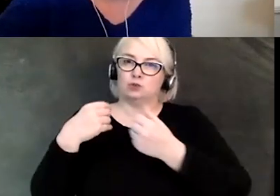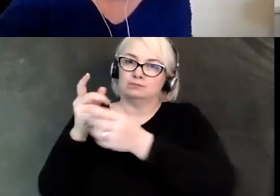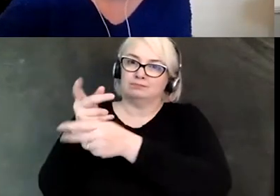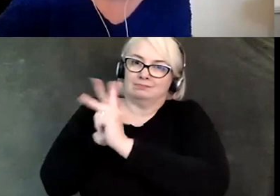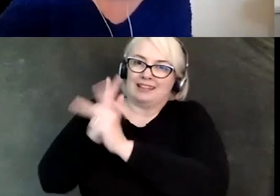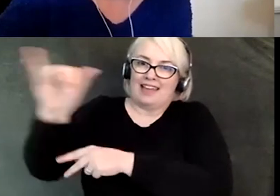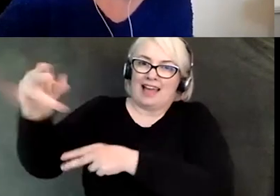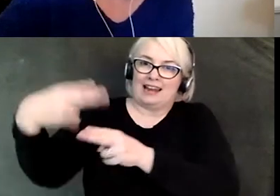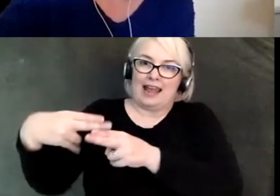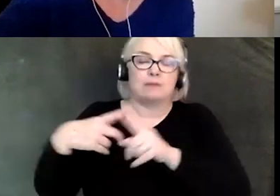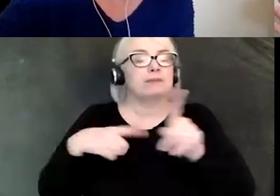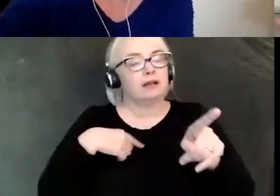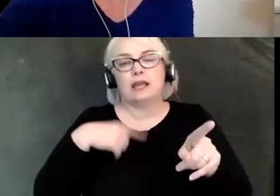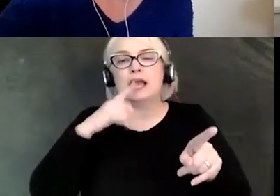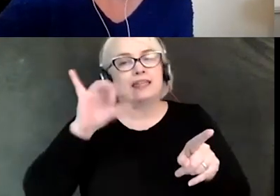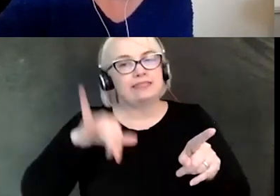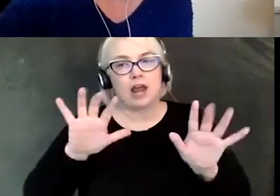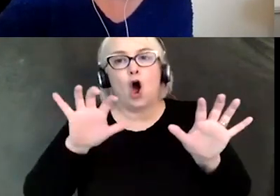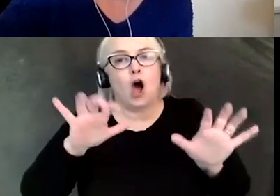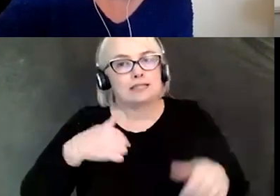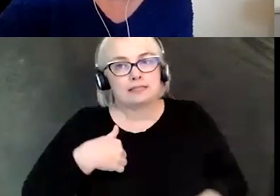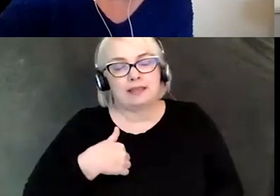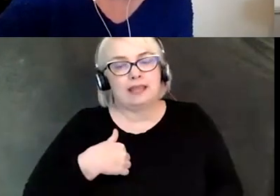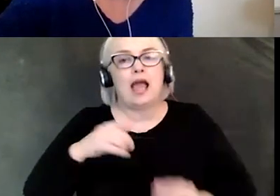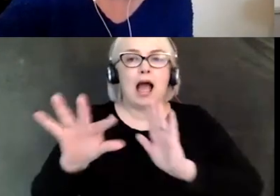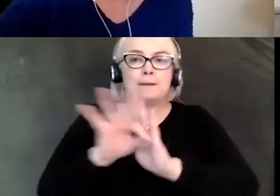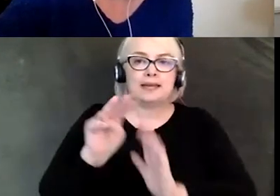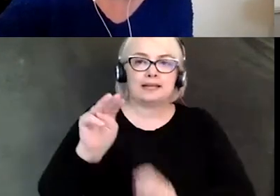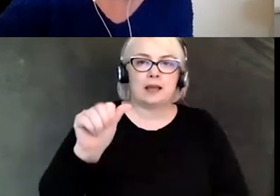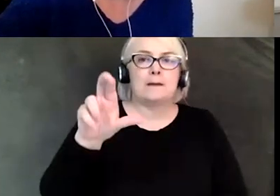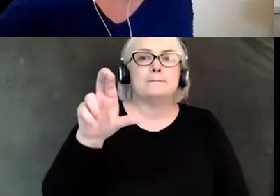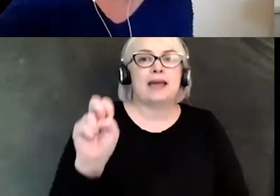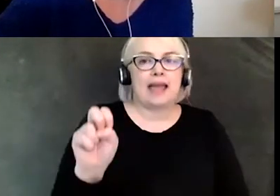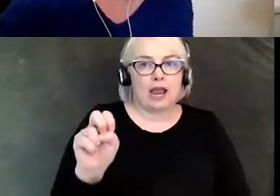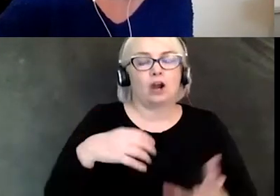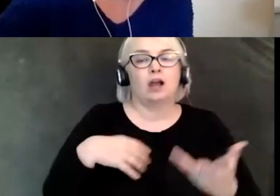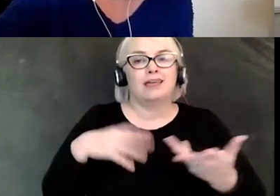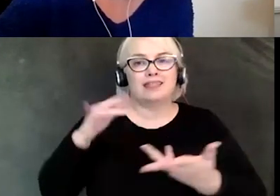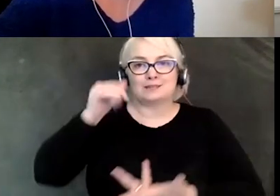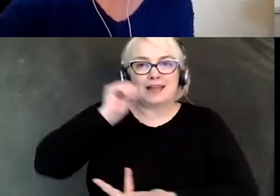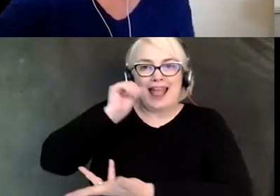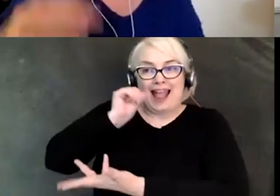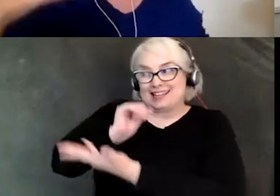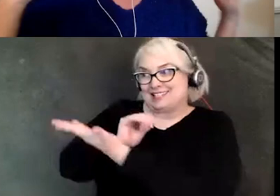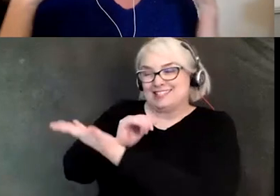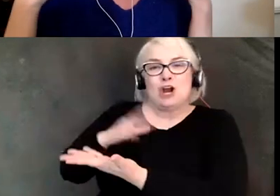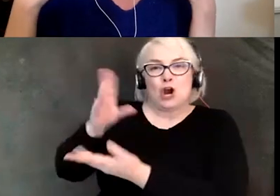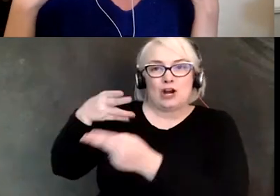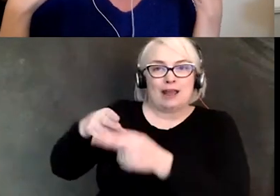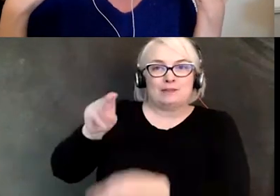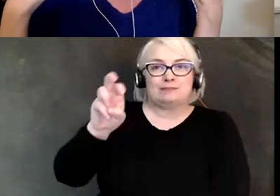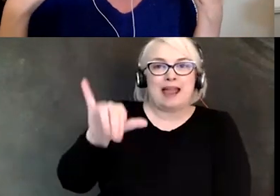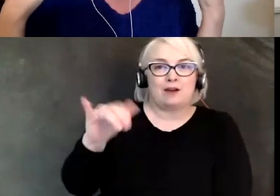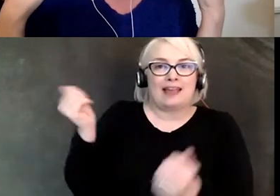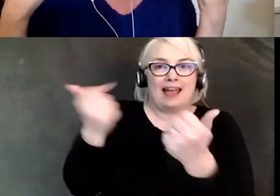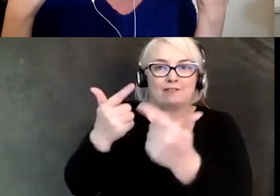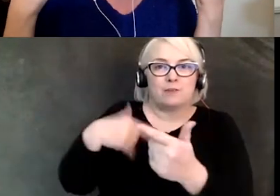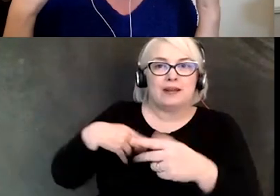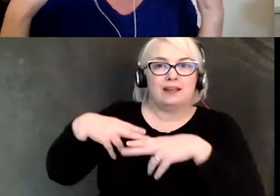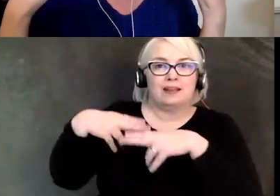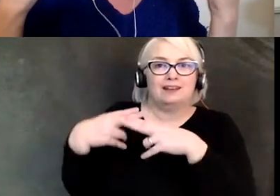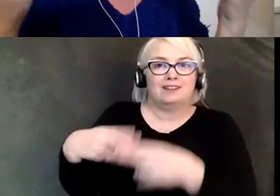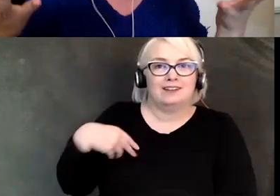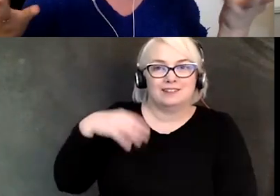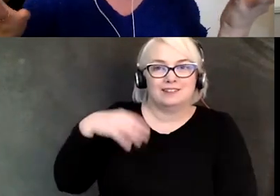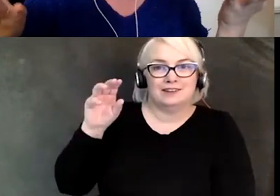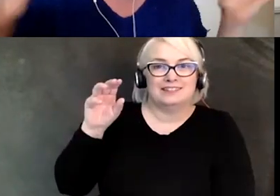haunts me. And the only reason I picked mayor is it's my aunt's name. Her name's Mary and everyone calls her mayor. I just loved it. I don't know. I'm worried you think I hate the name Mary,